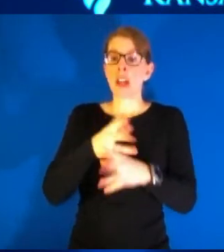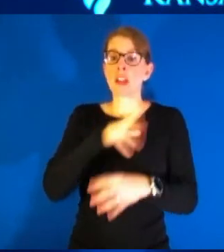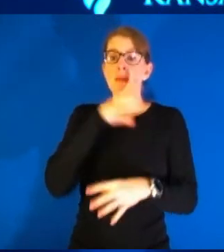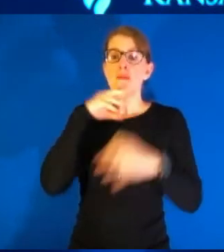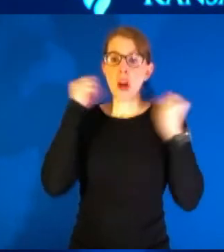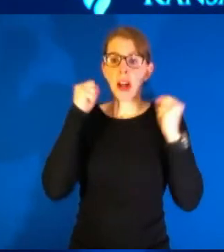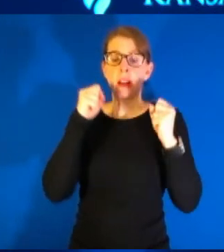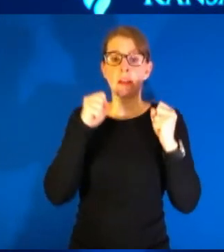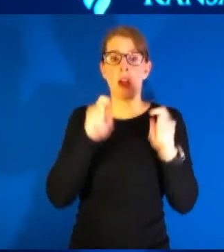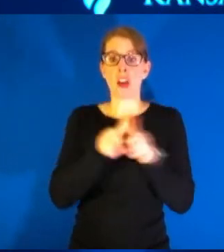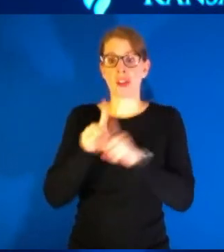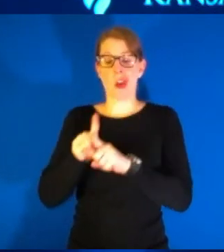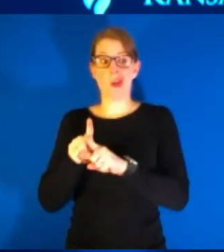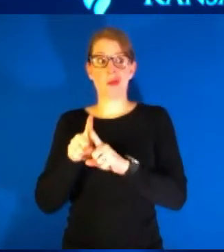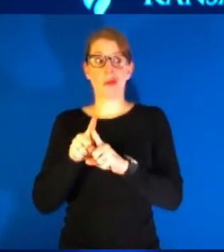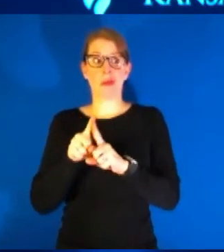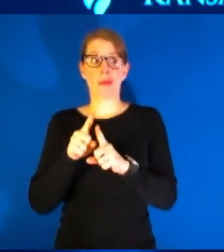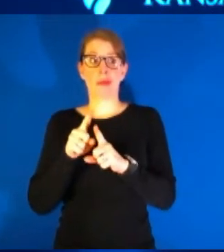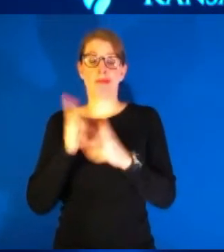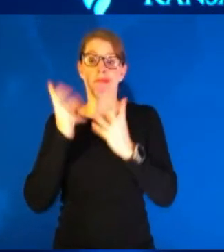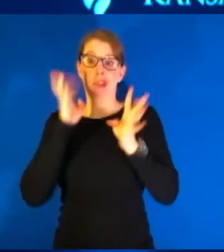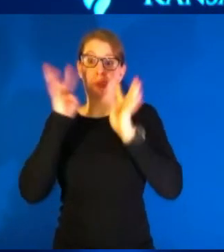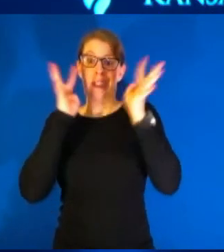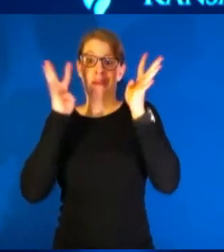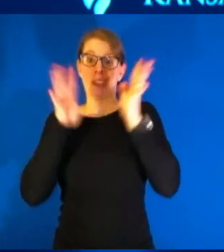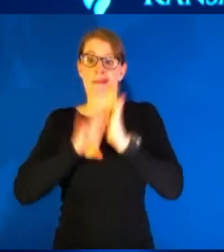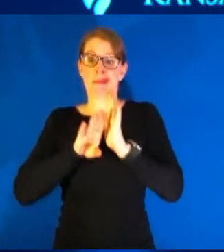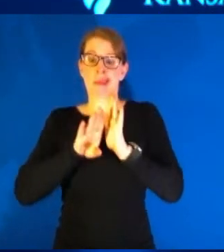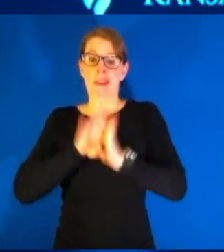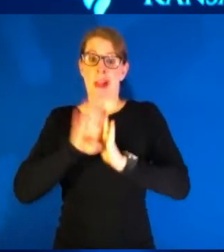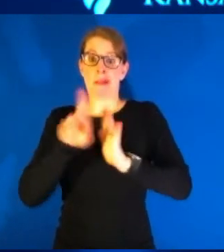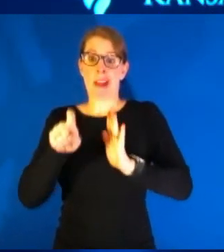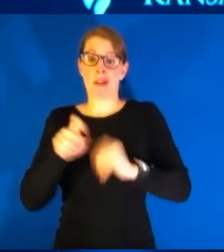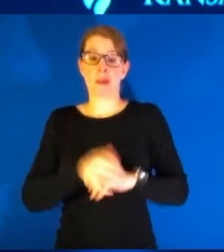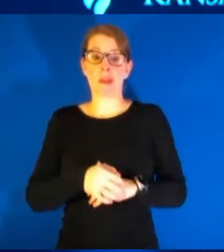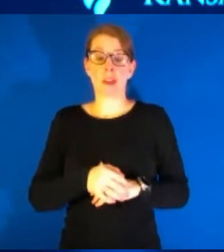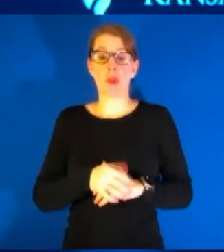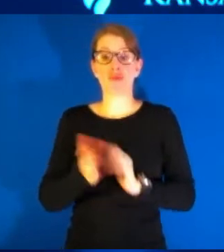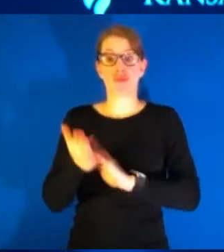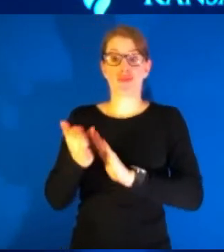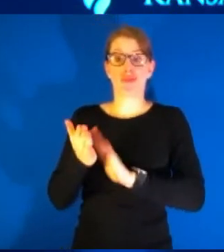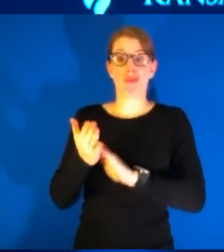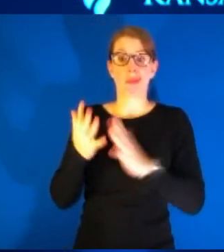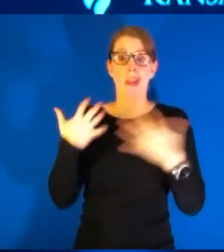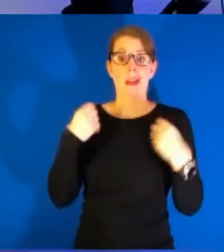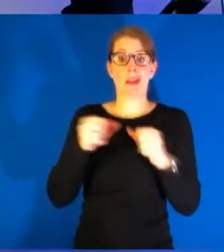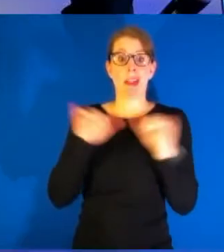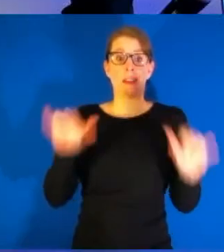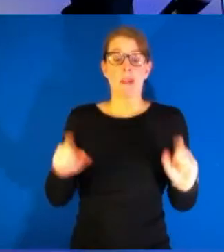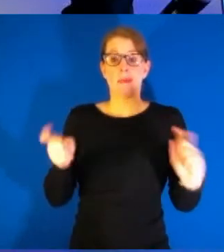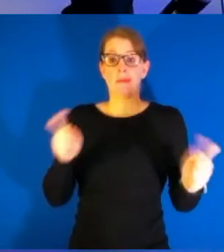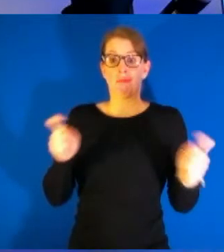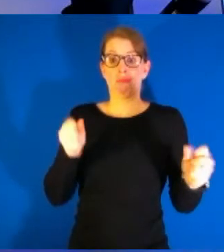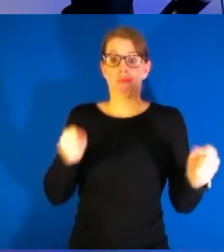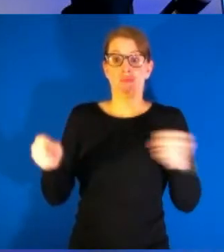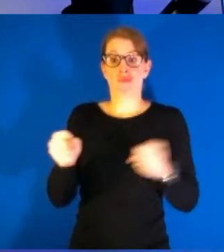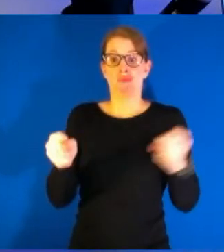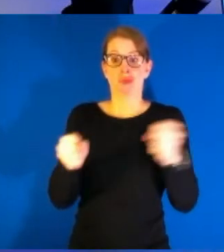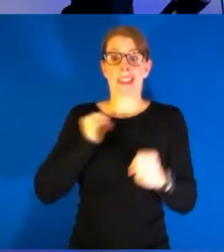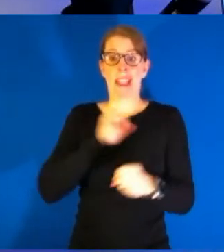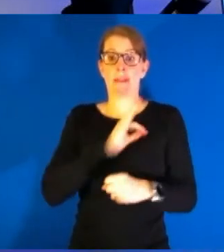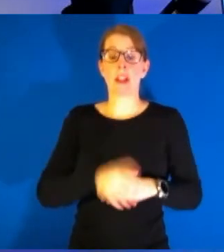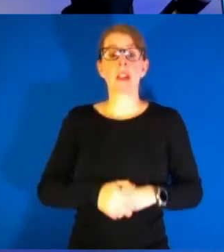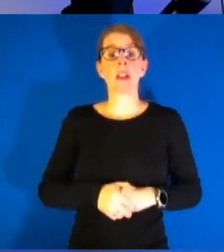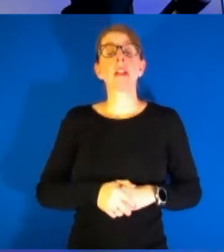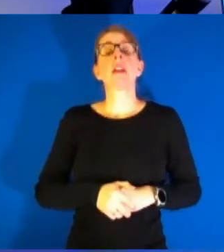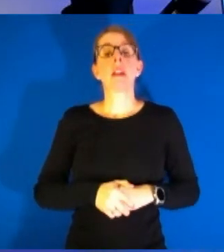creativity, which I give our health system and a lot of health systems credit for doing. They've really shifted people around. So, and speaking of that with staffing, we've